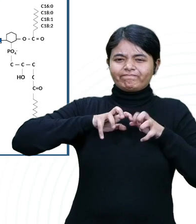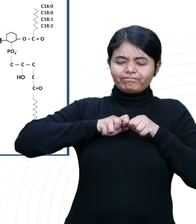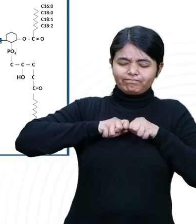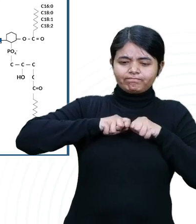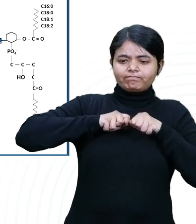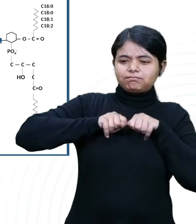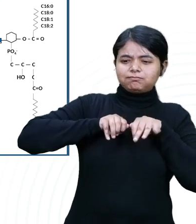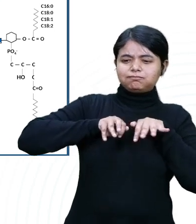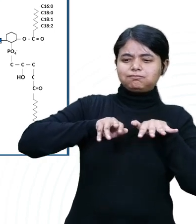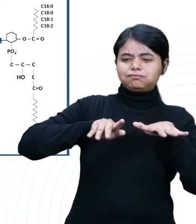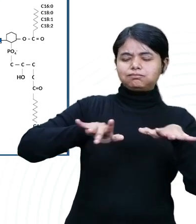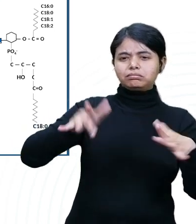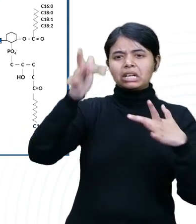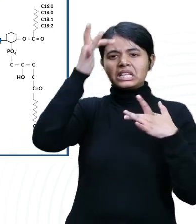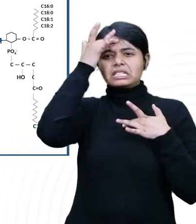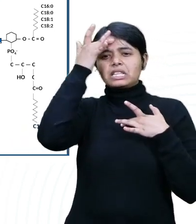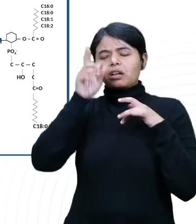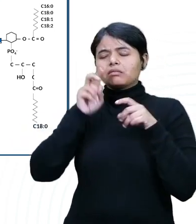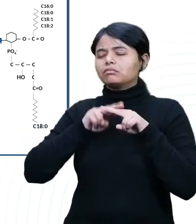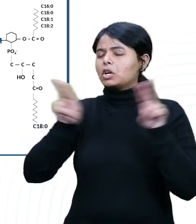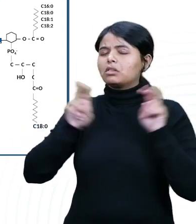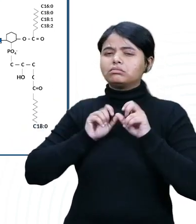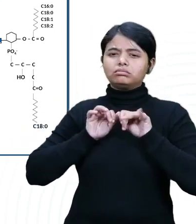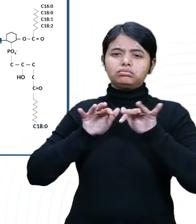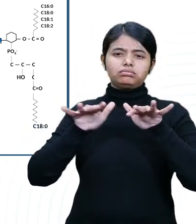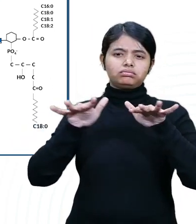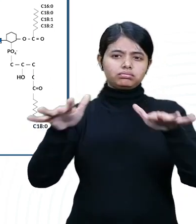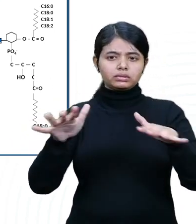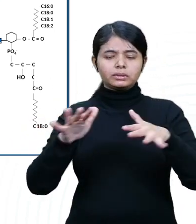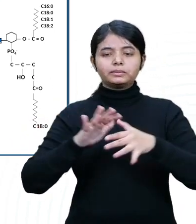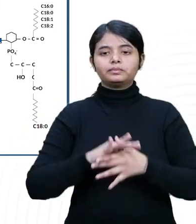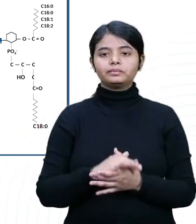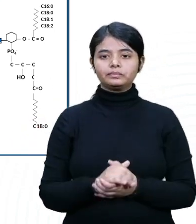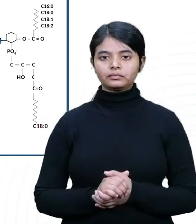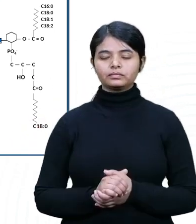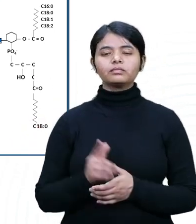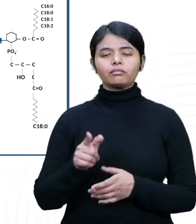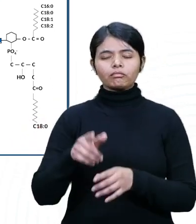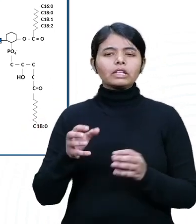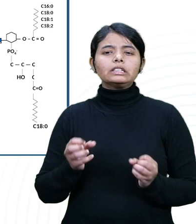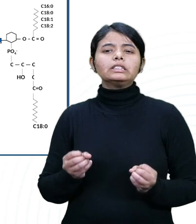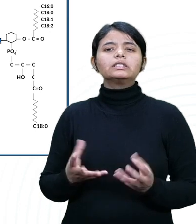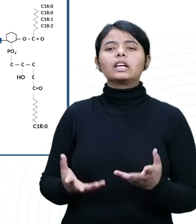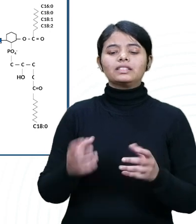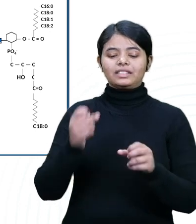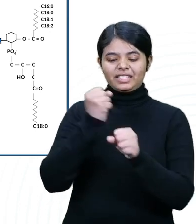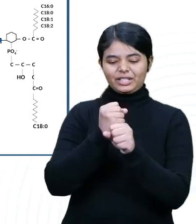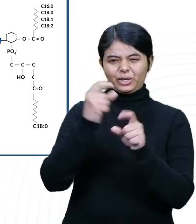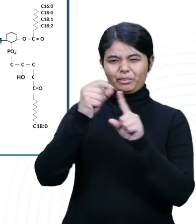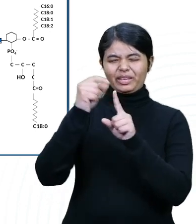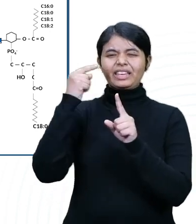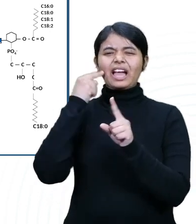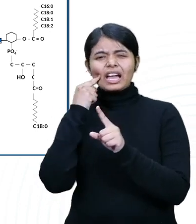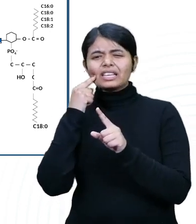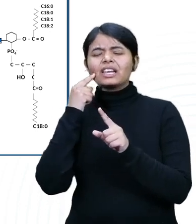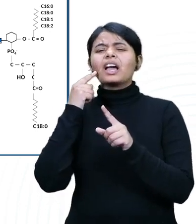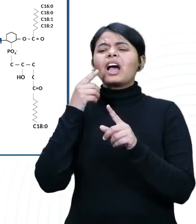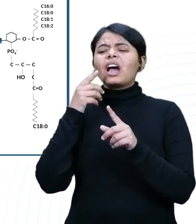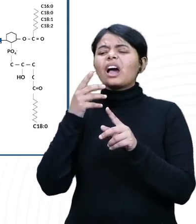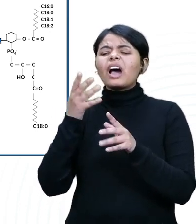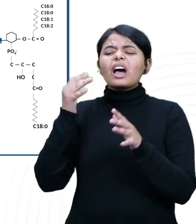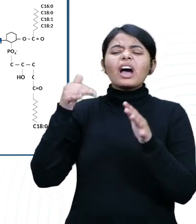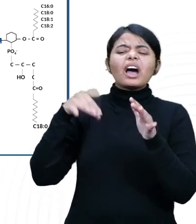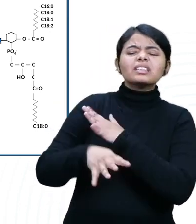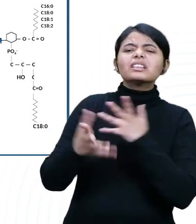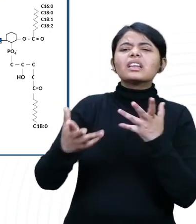anchor and a very complicated glycan core, and they have the glycan core is